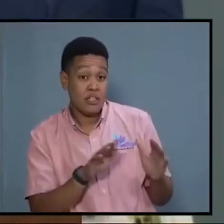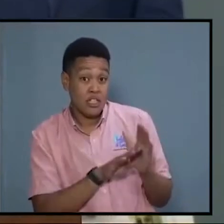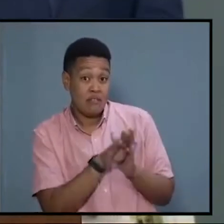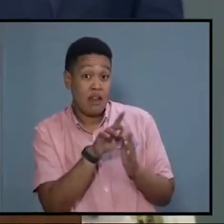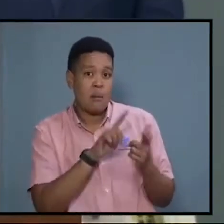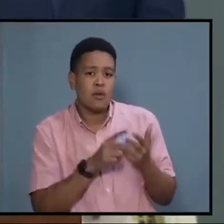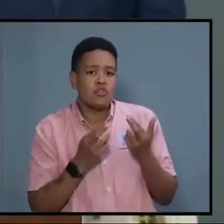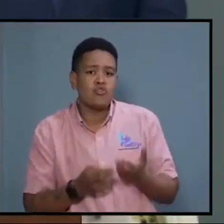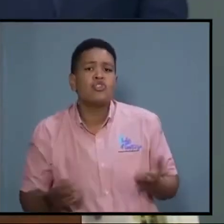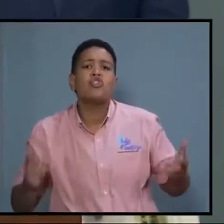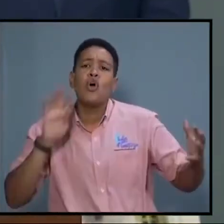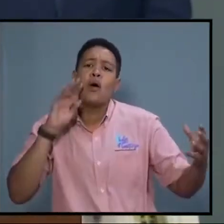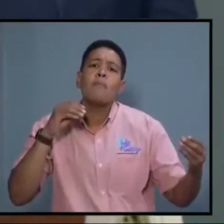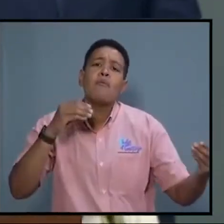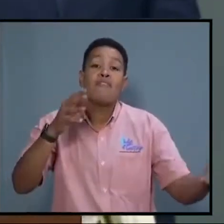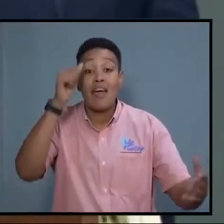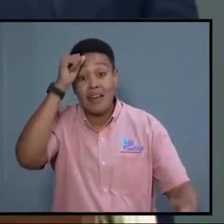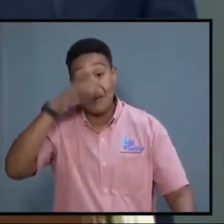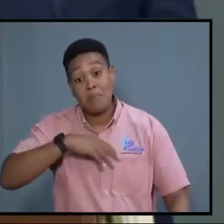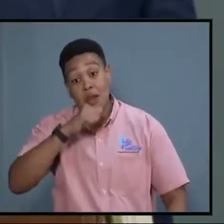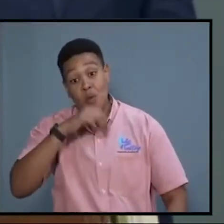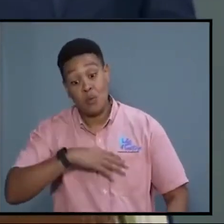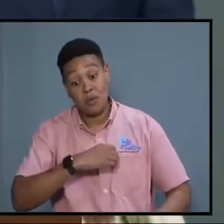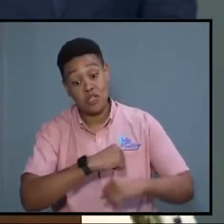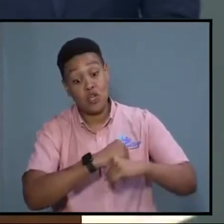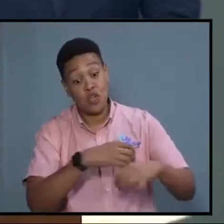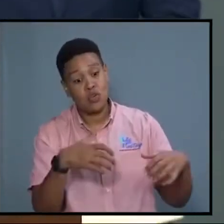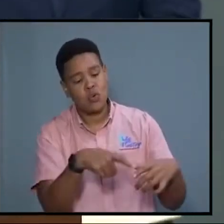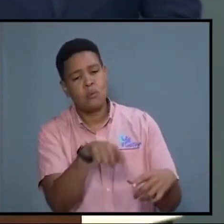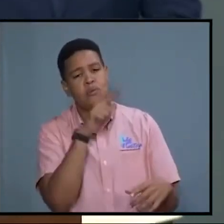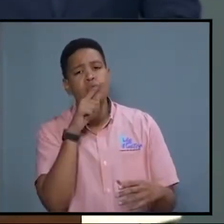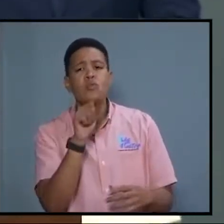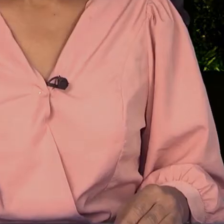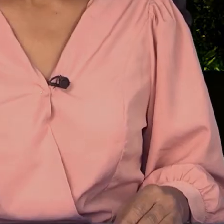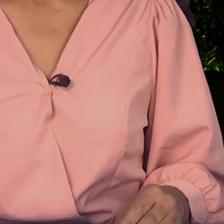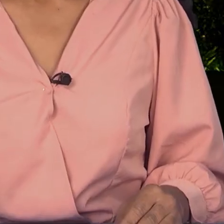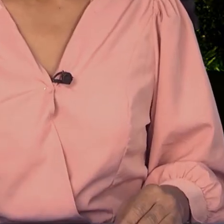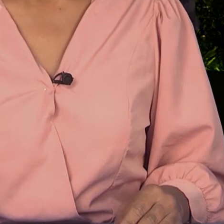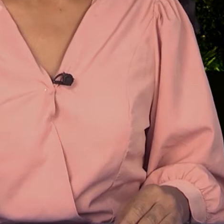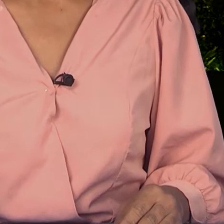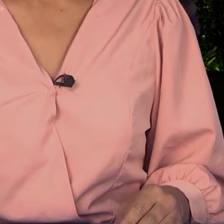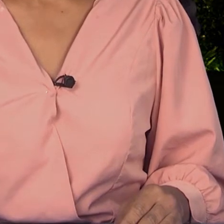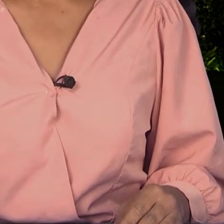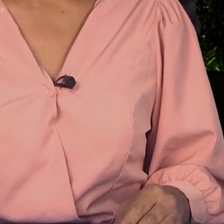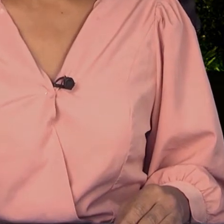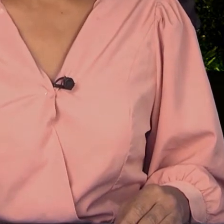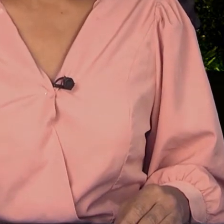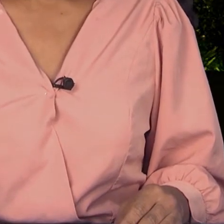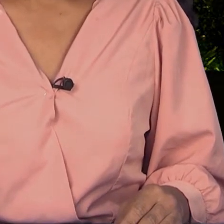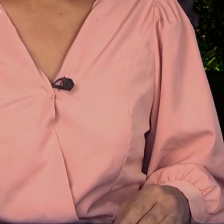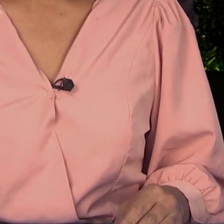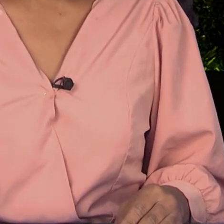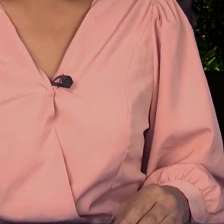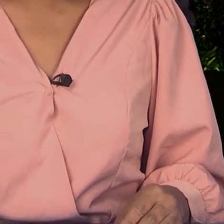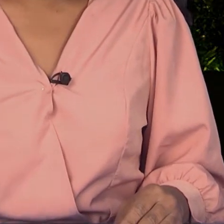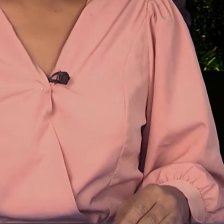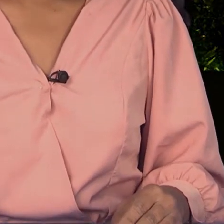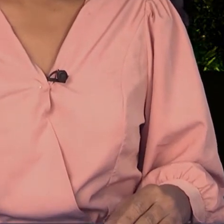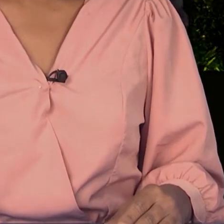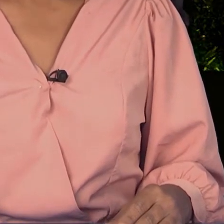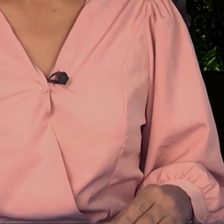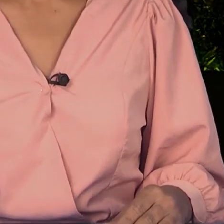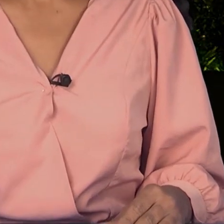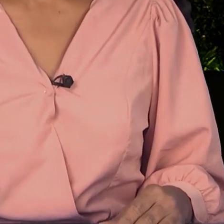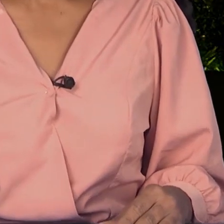provided to provide our men and women of the Security Forces the tools to overcome the challenge. Former People's National Party PNP